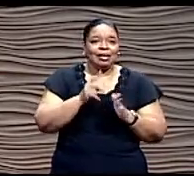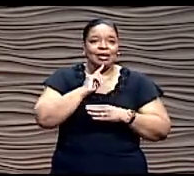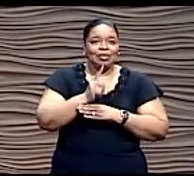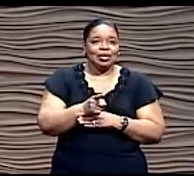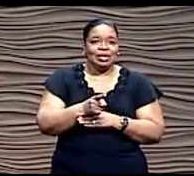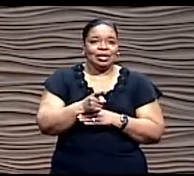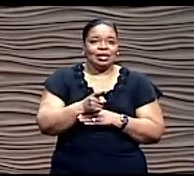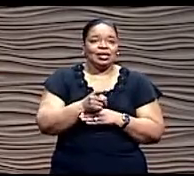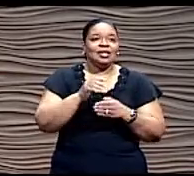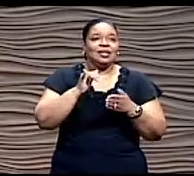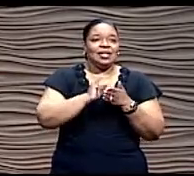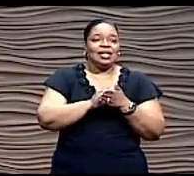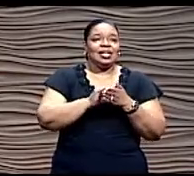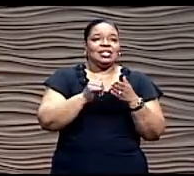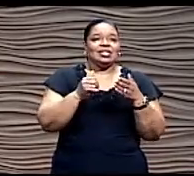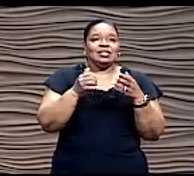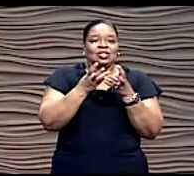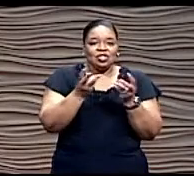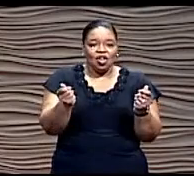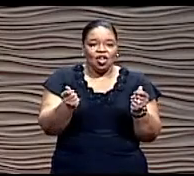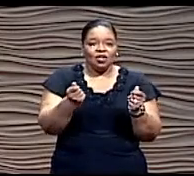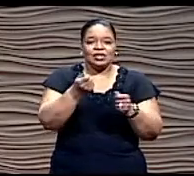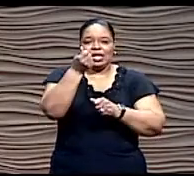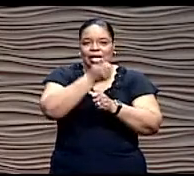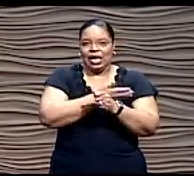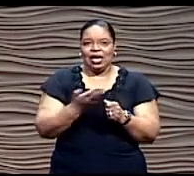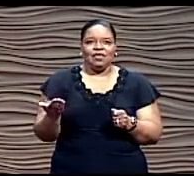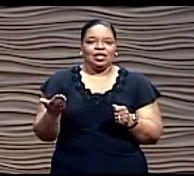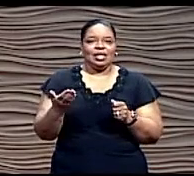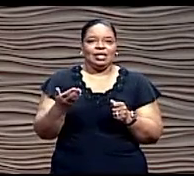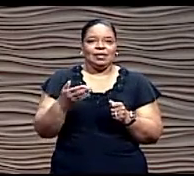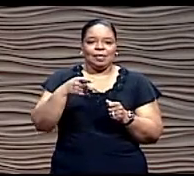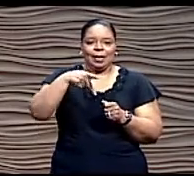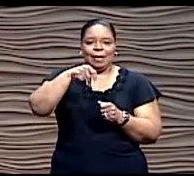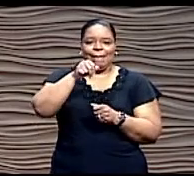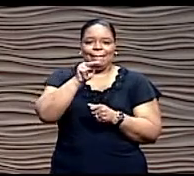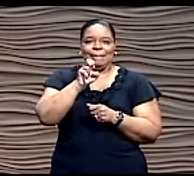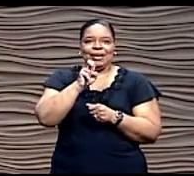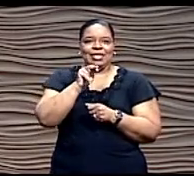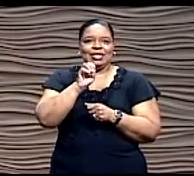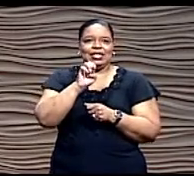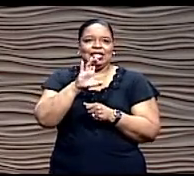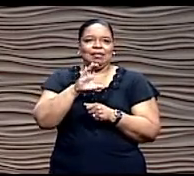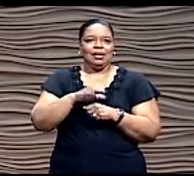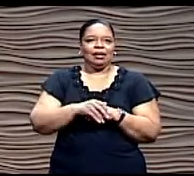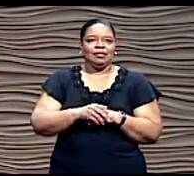do with everything. A pandemic,